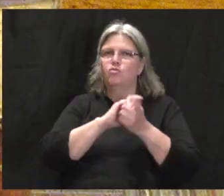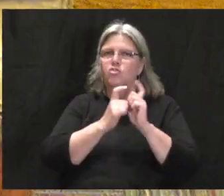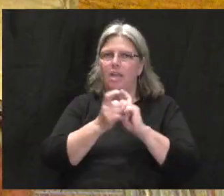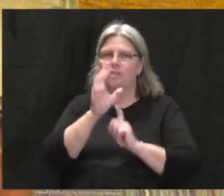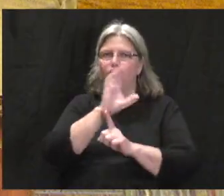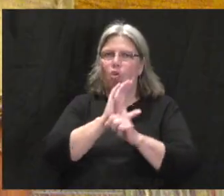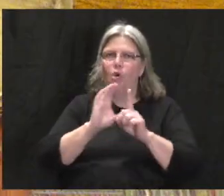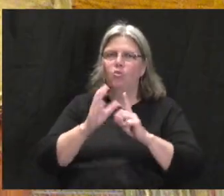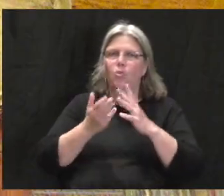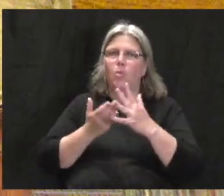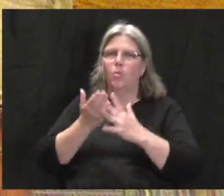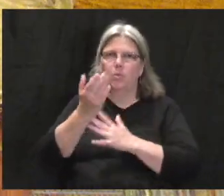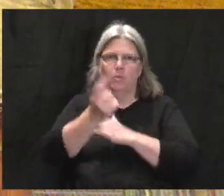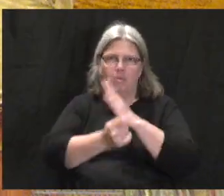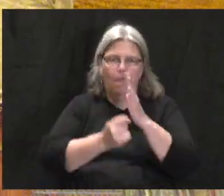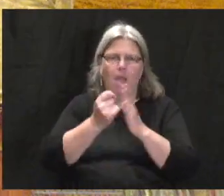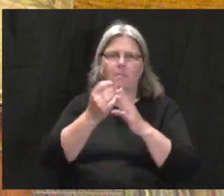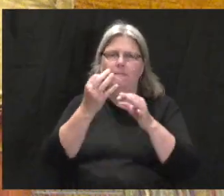So,